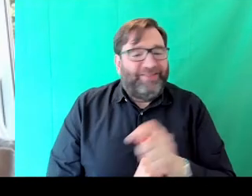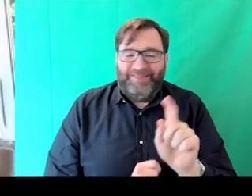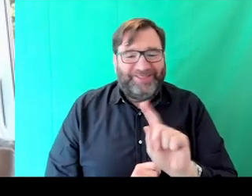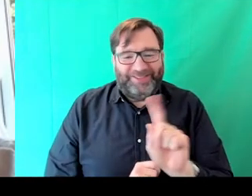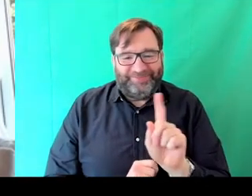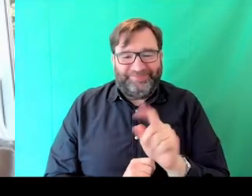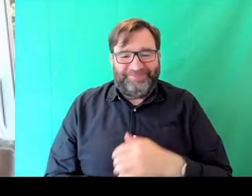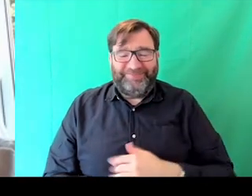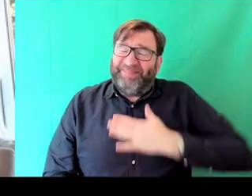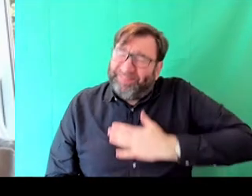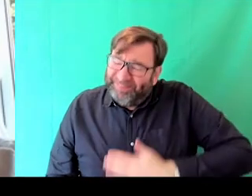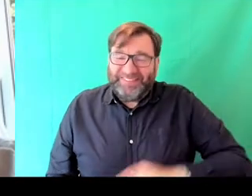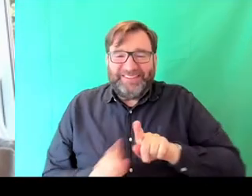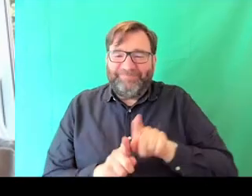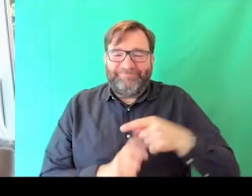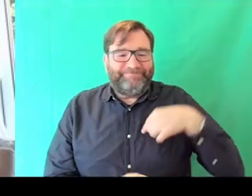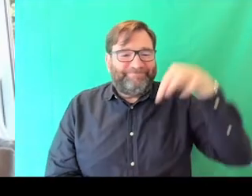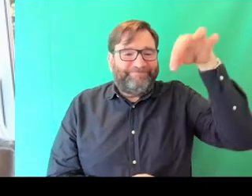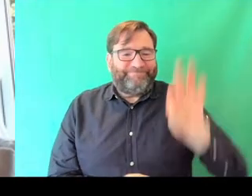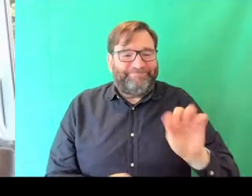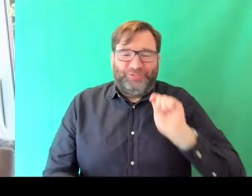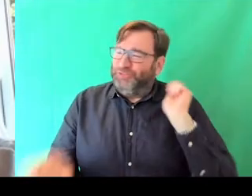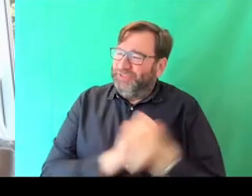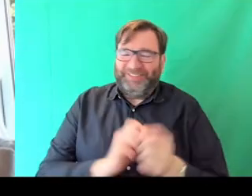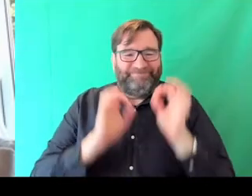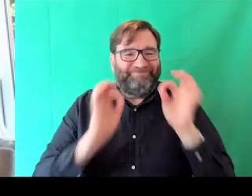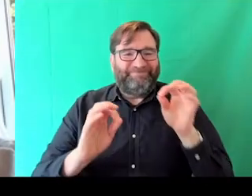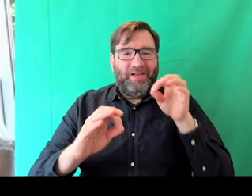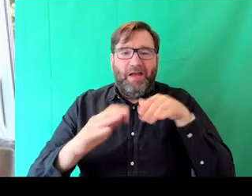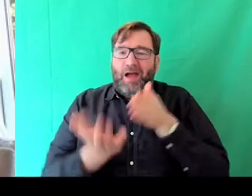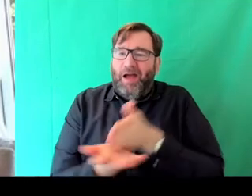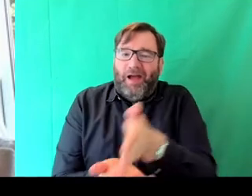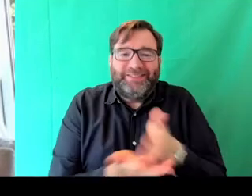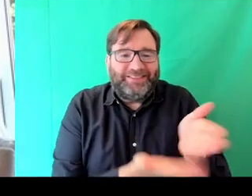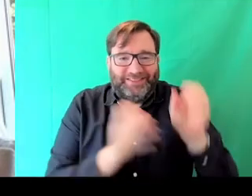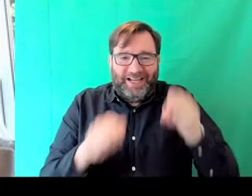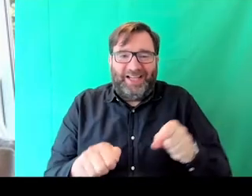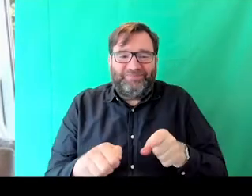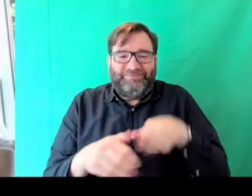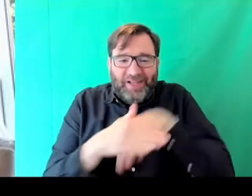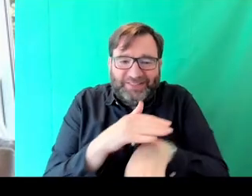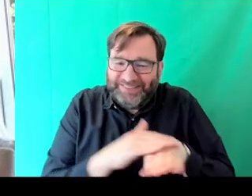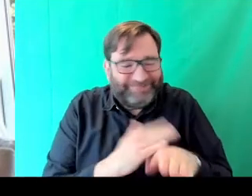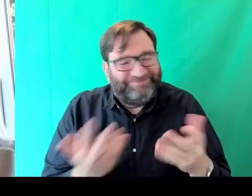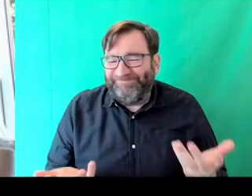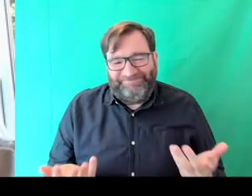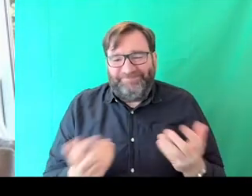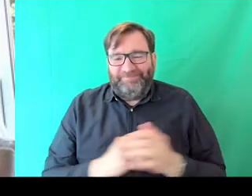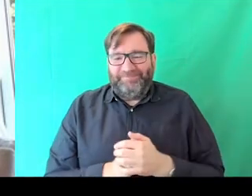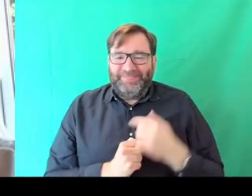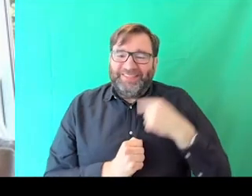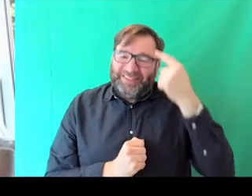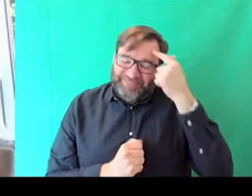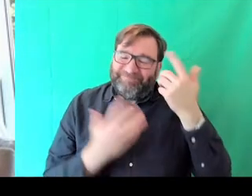you've ticked the box that we think we're accessible, it's a space that's always growing. And that's something that I know that all of